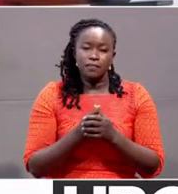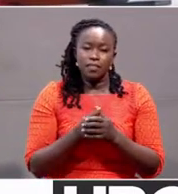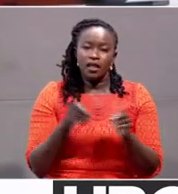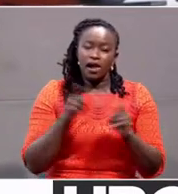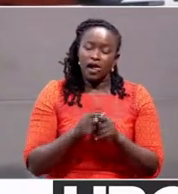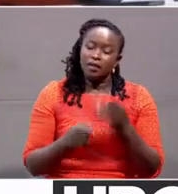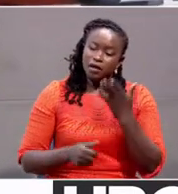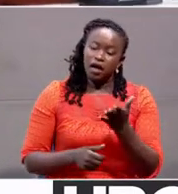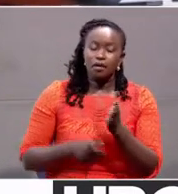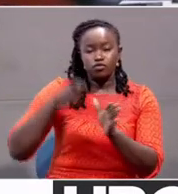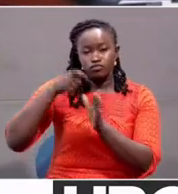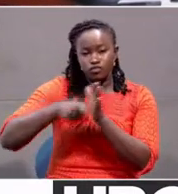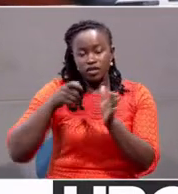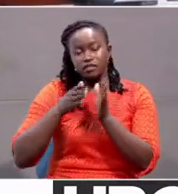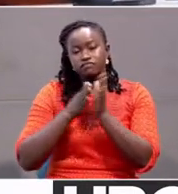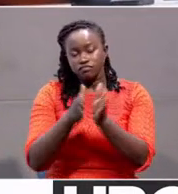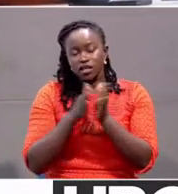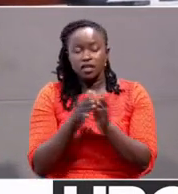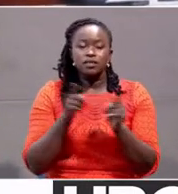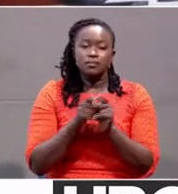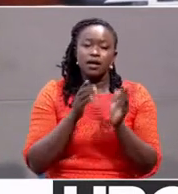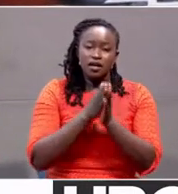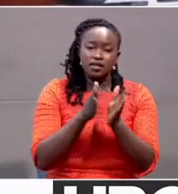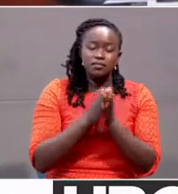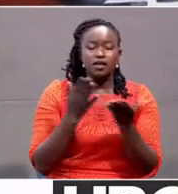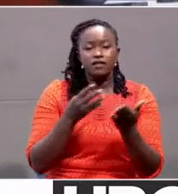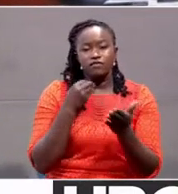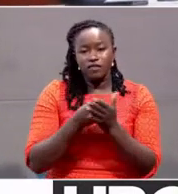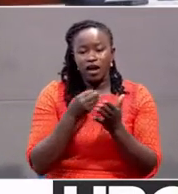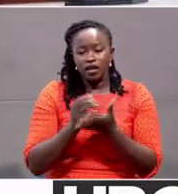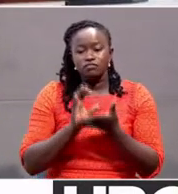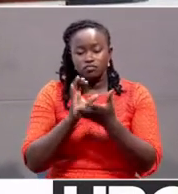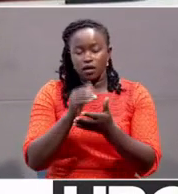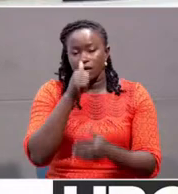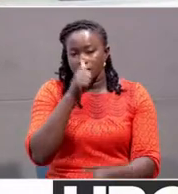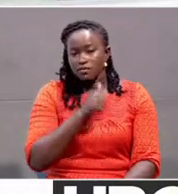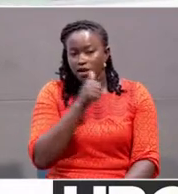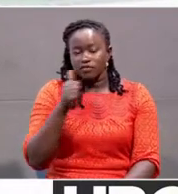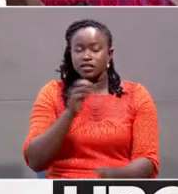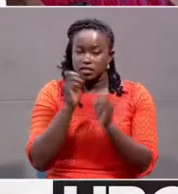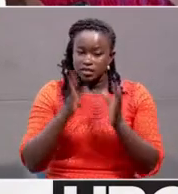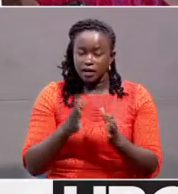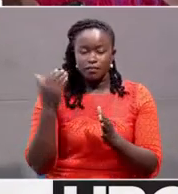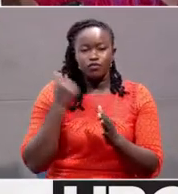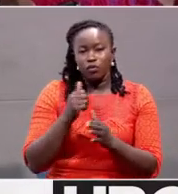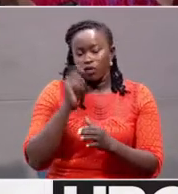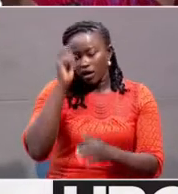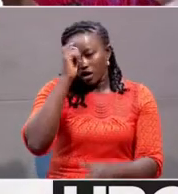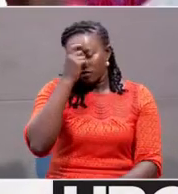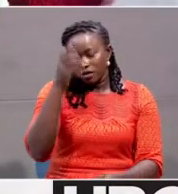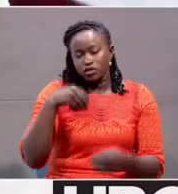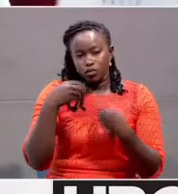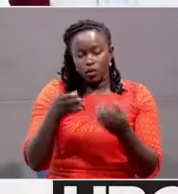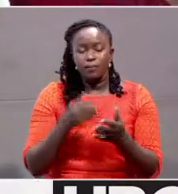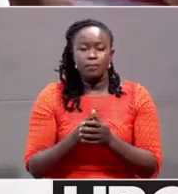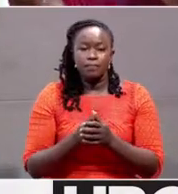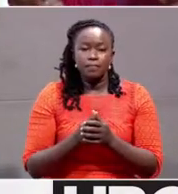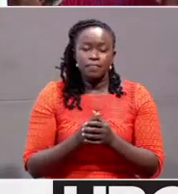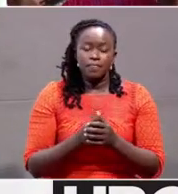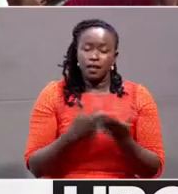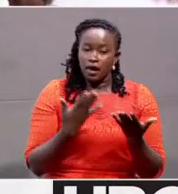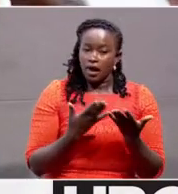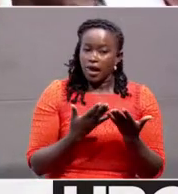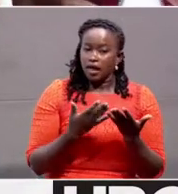attended the press briefing and shed light on funds offered to private teachers by government. Determining the quality of education we